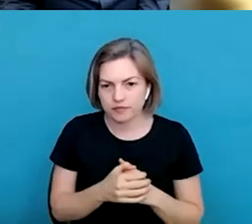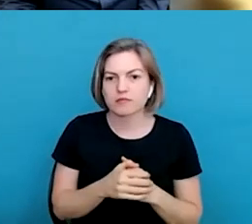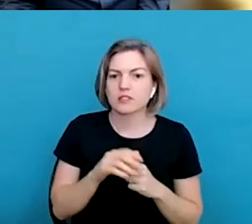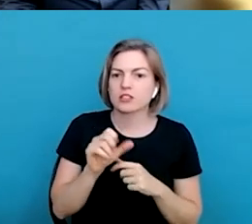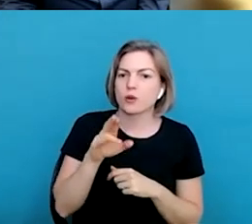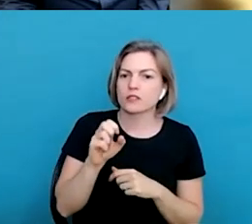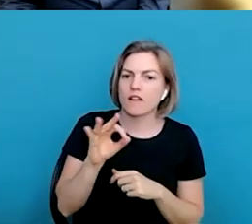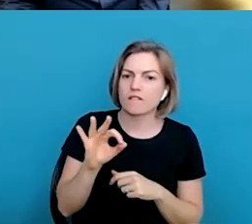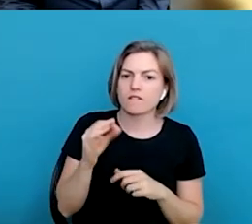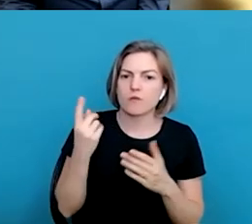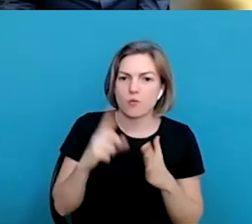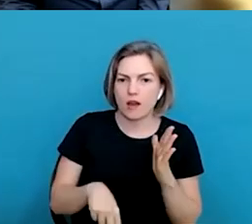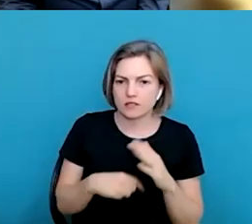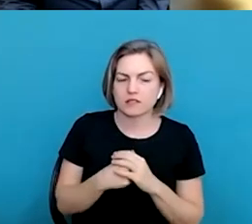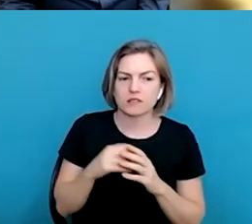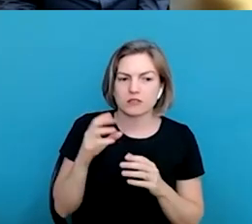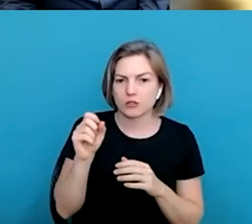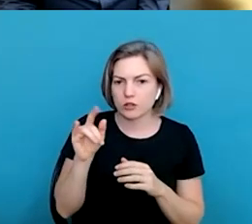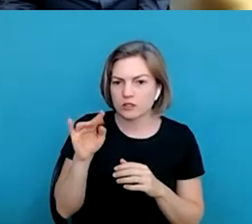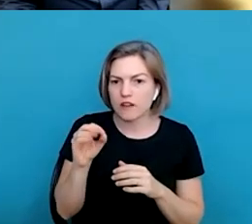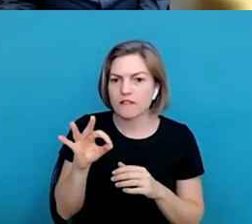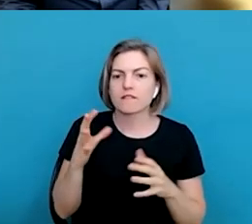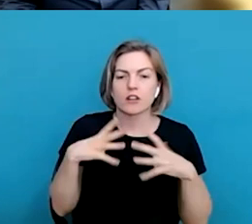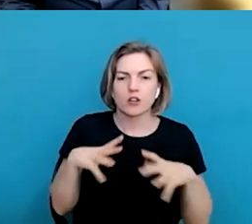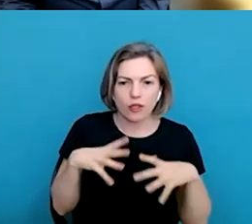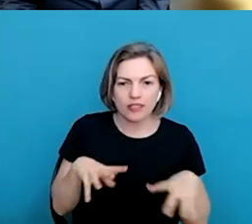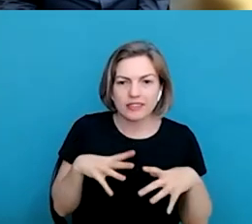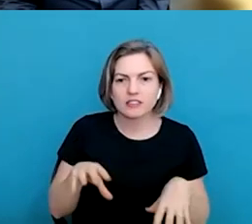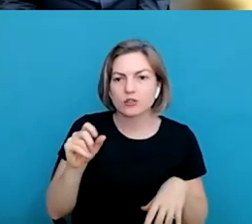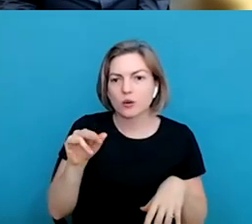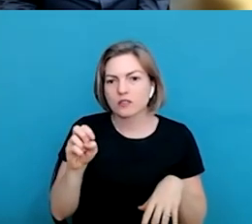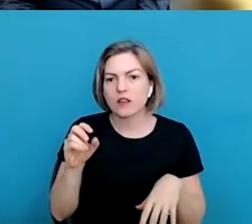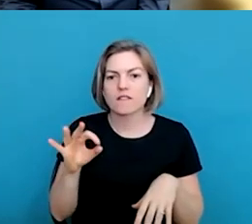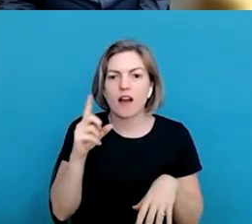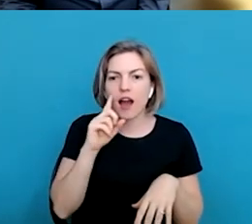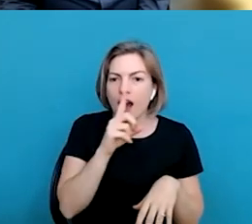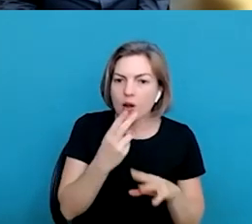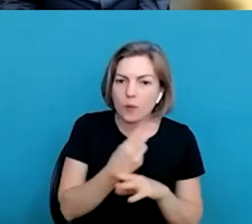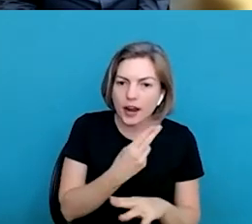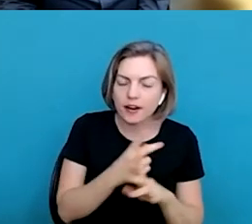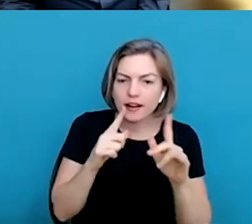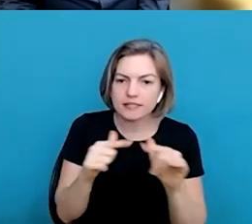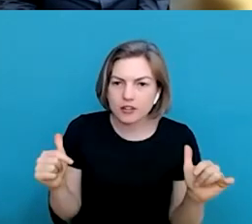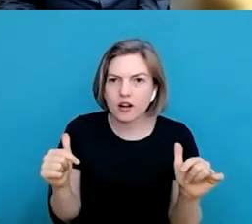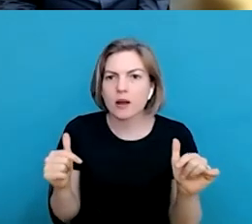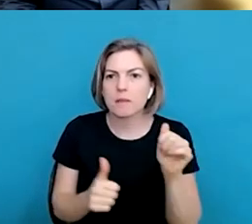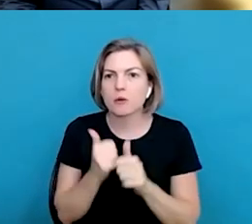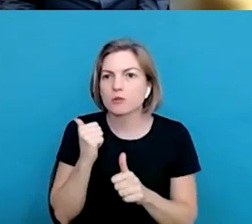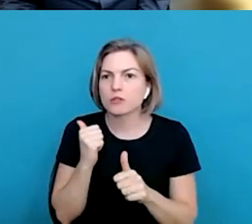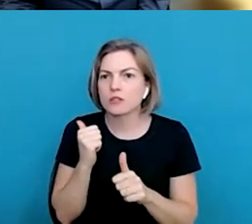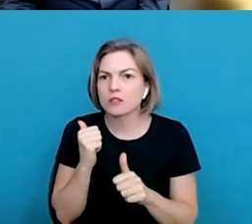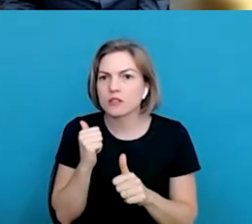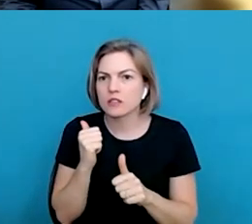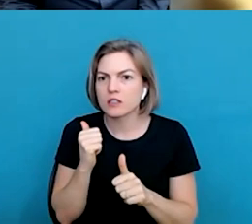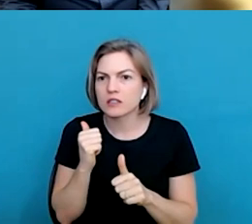what? The source of clothing, the source of eyewear, etc. Many of the people in the call